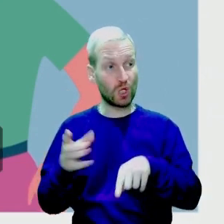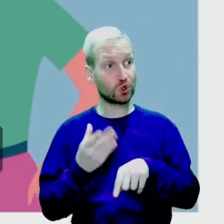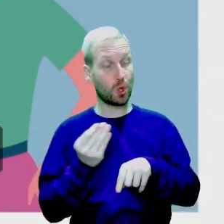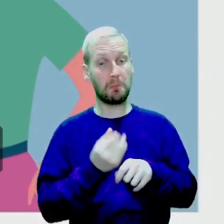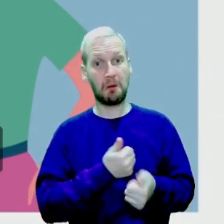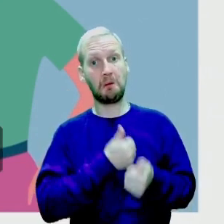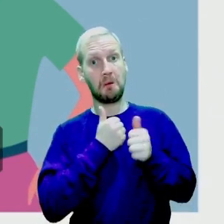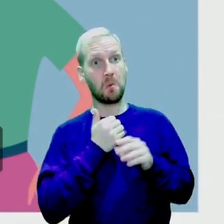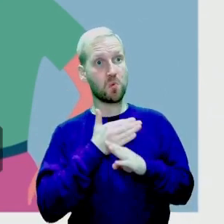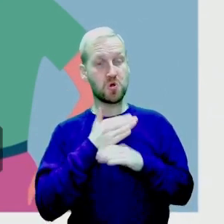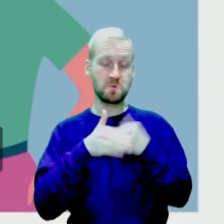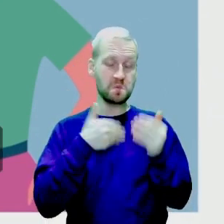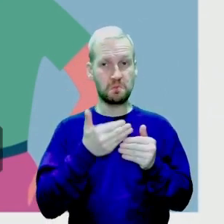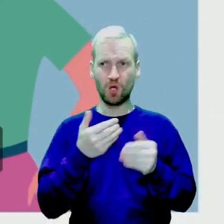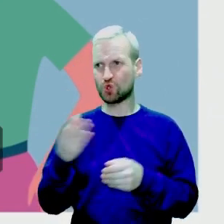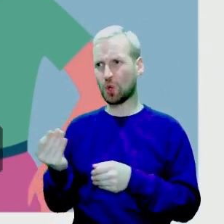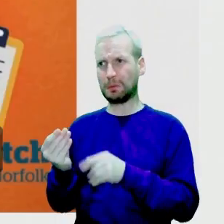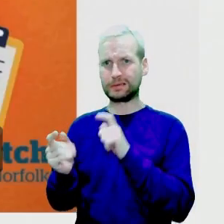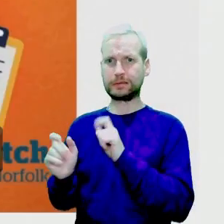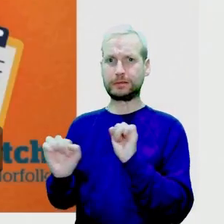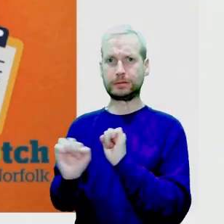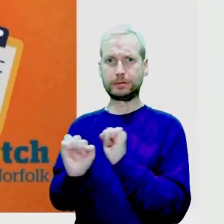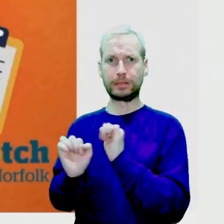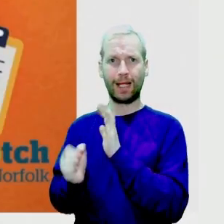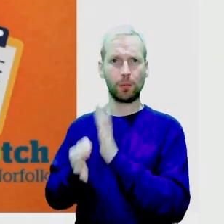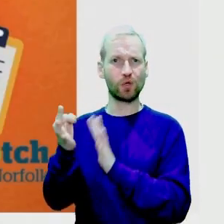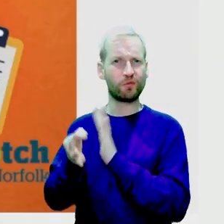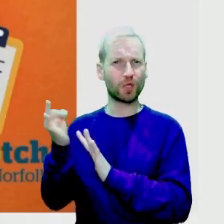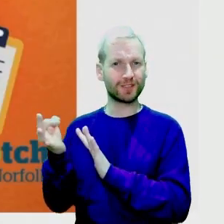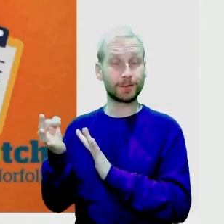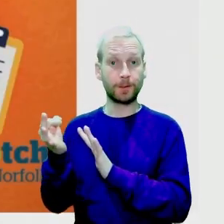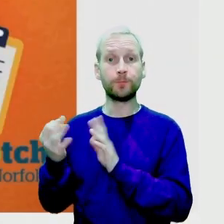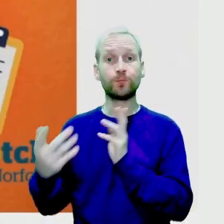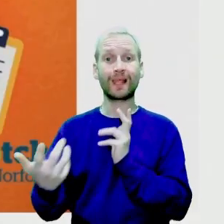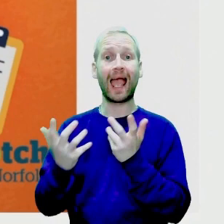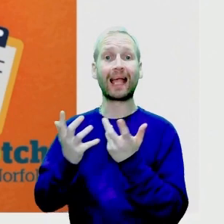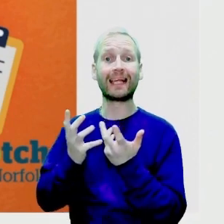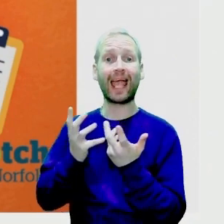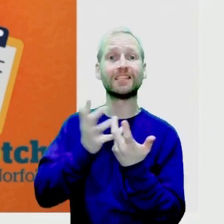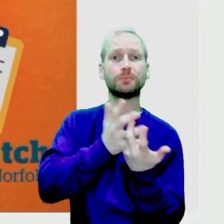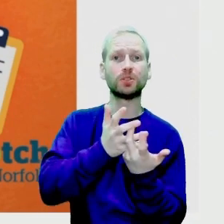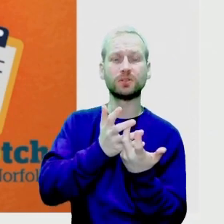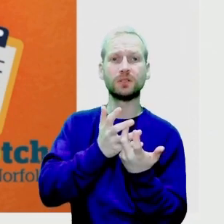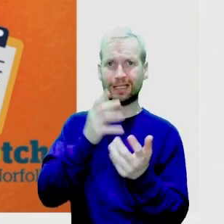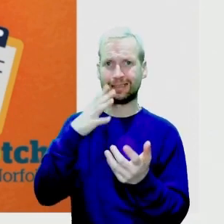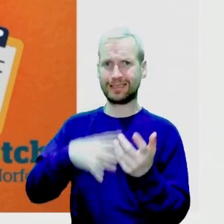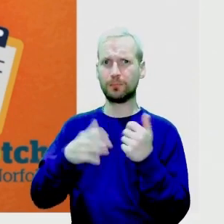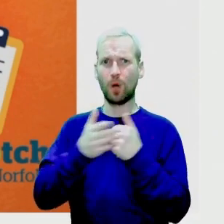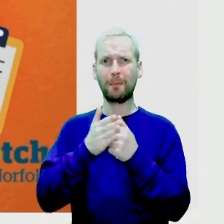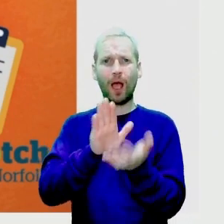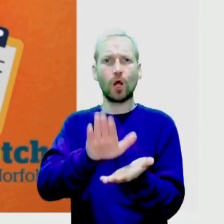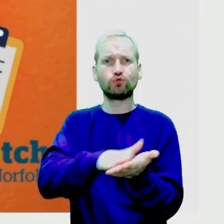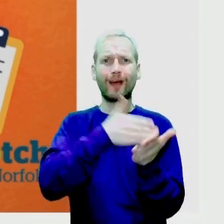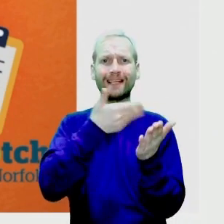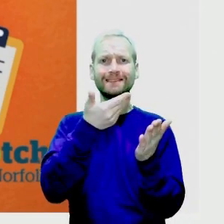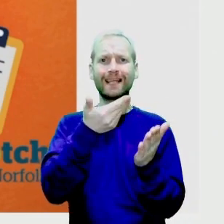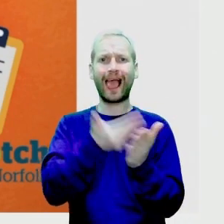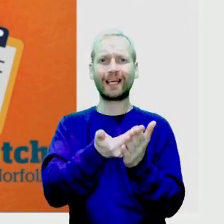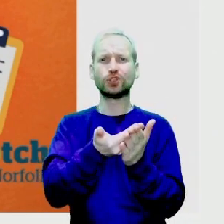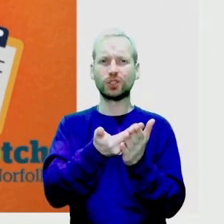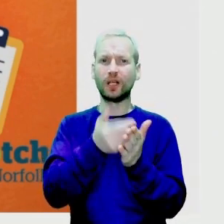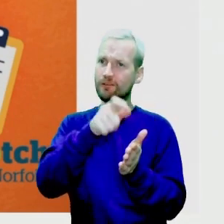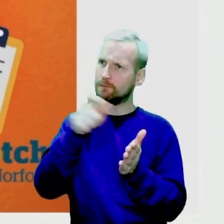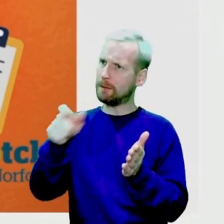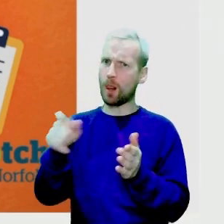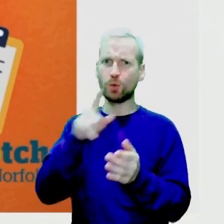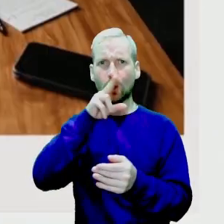others saying there were still improvements to make. Our engagement also revealed there was work to do around translation for those patients who